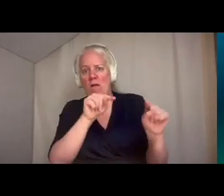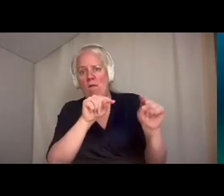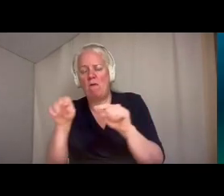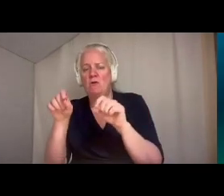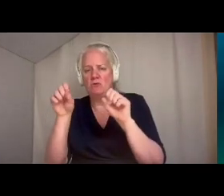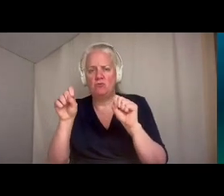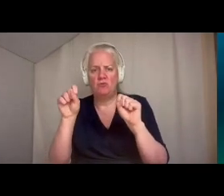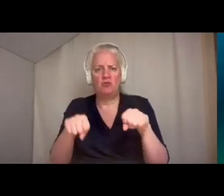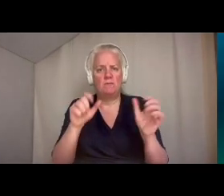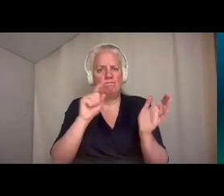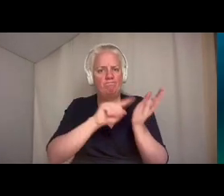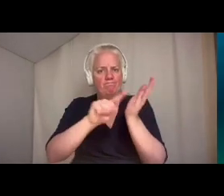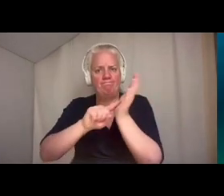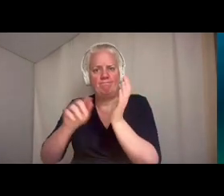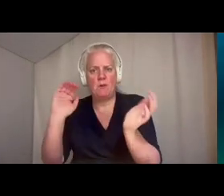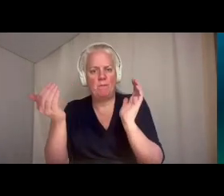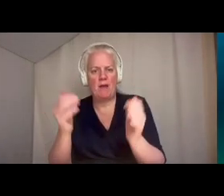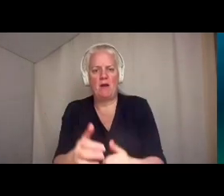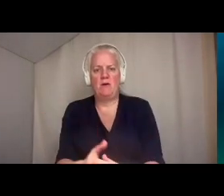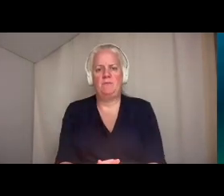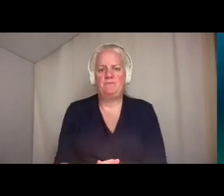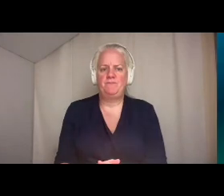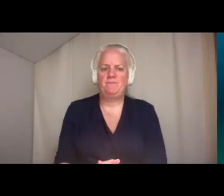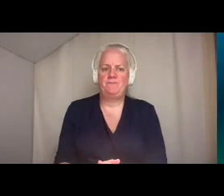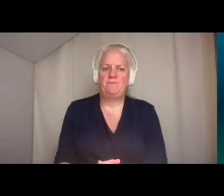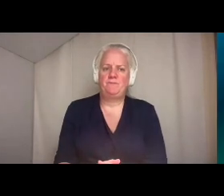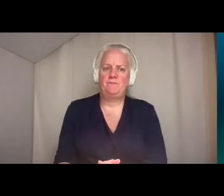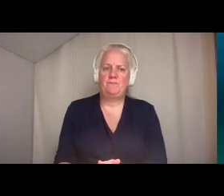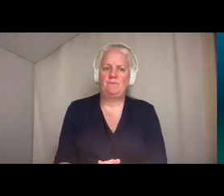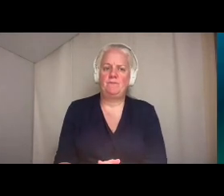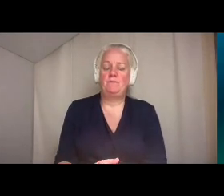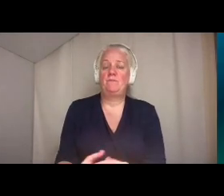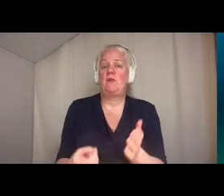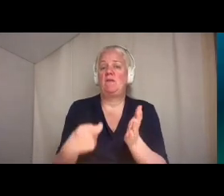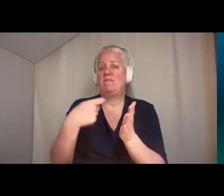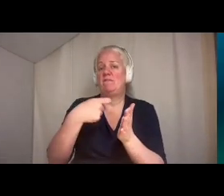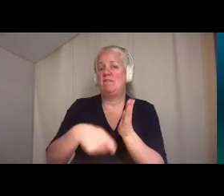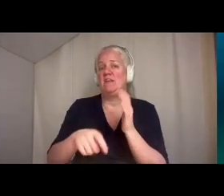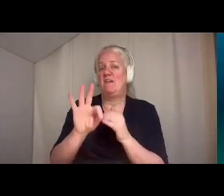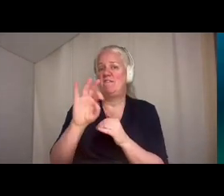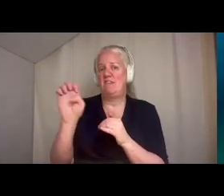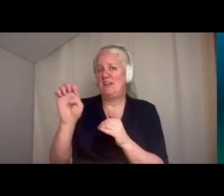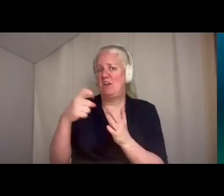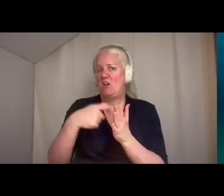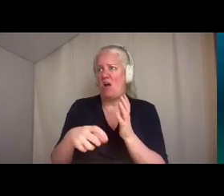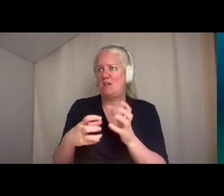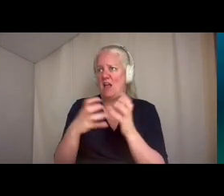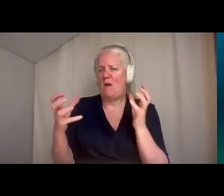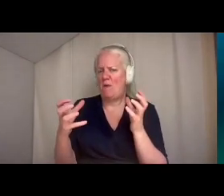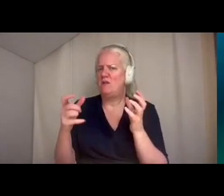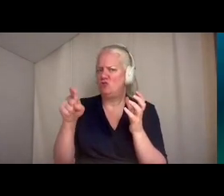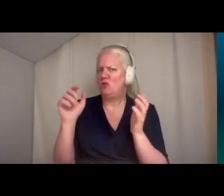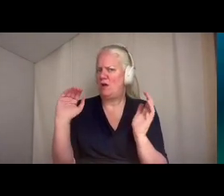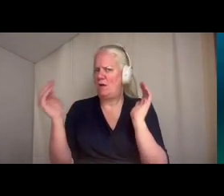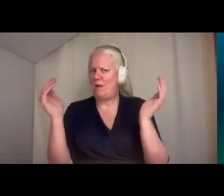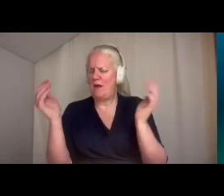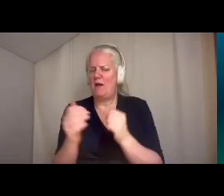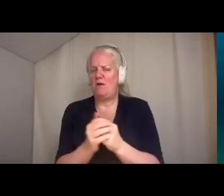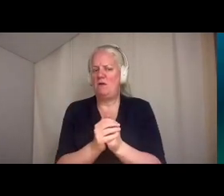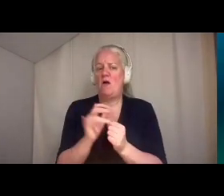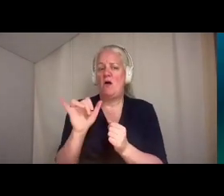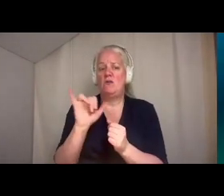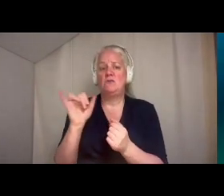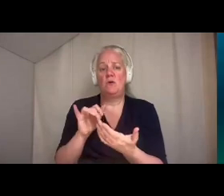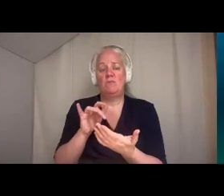consider, but it could ultimately boost your savings. And then take advantage of and use income